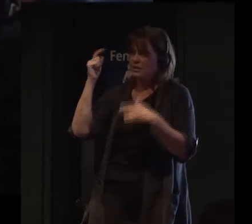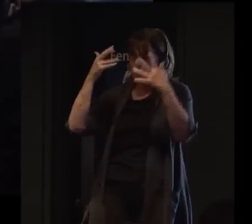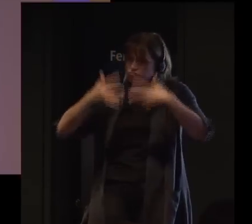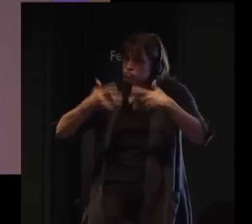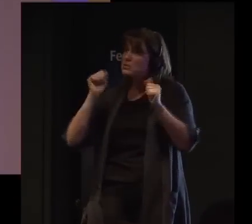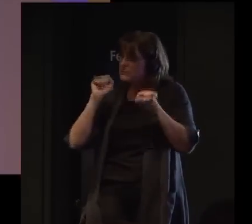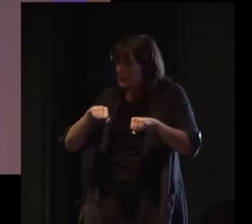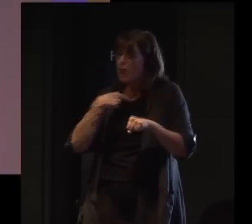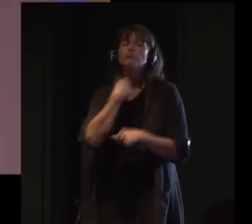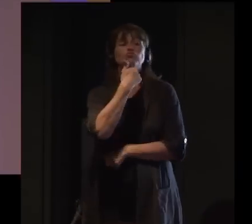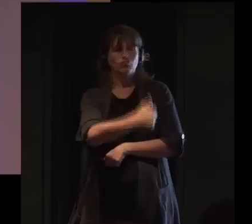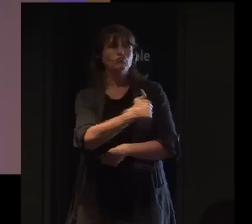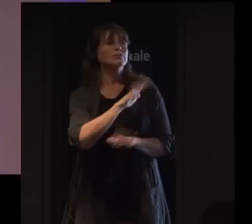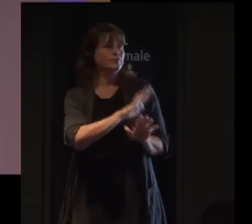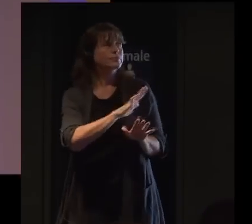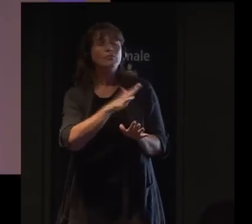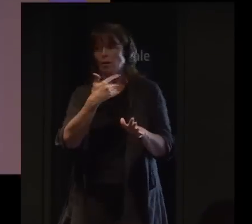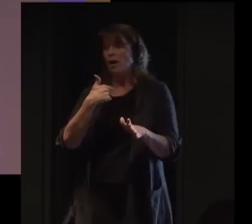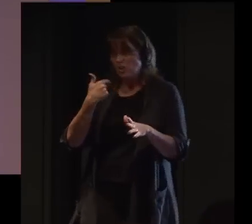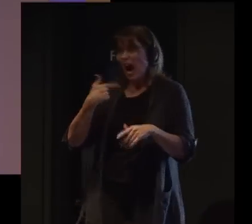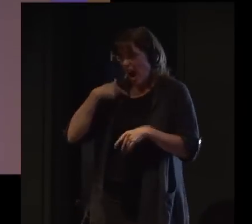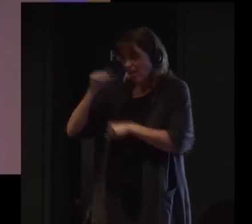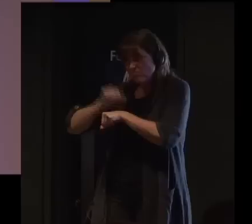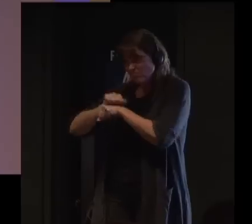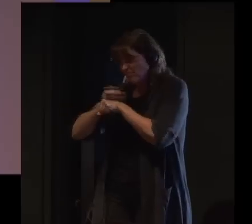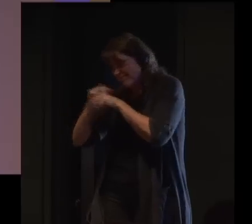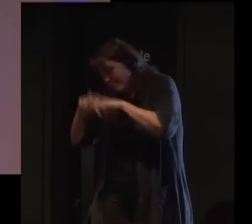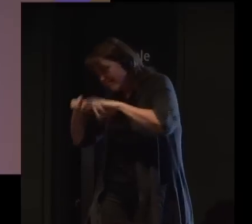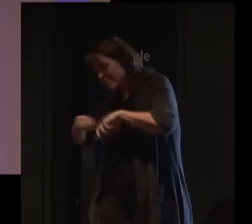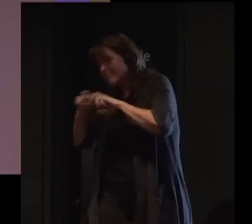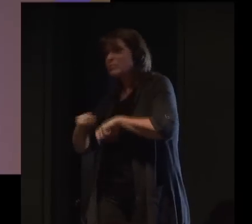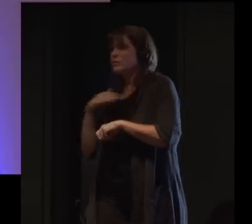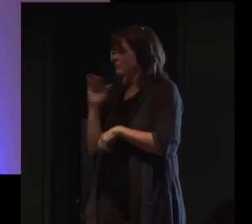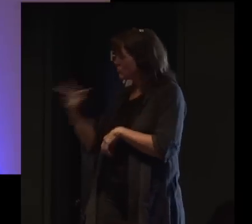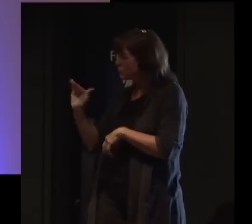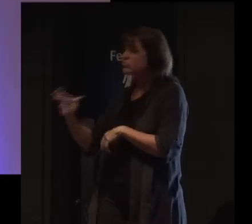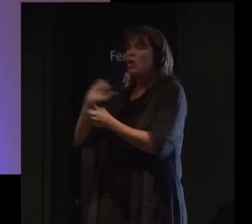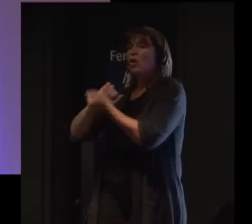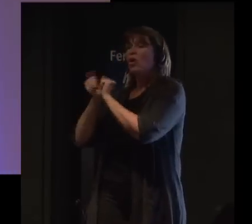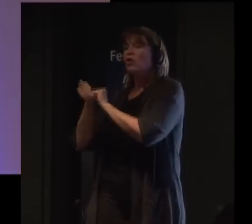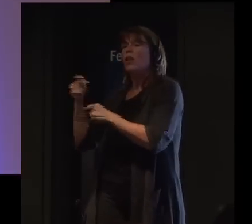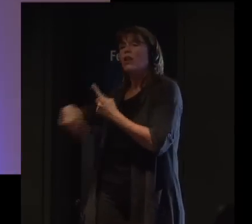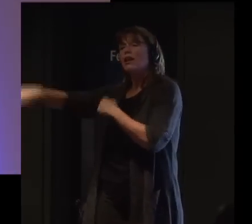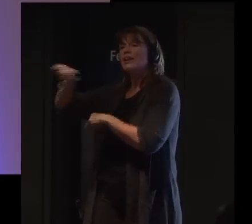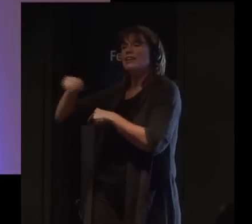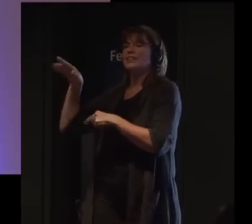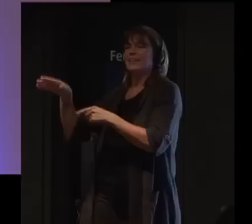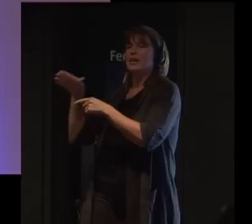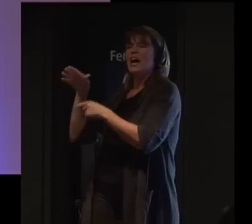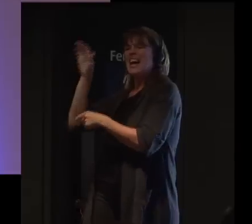of Sport, I did my homework and I actually asked my colleagues from the division